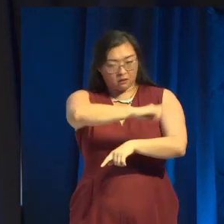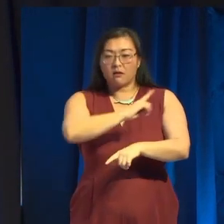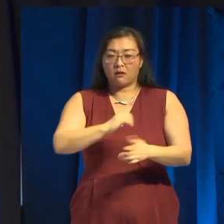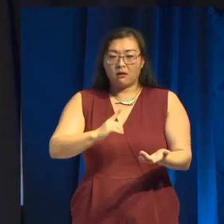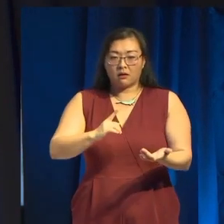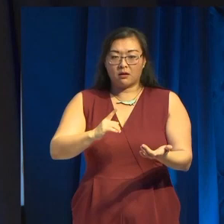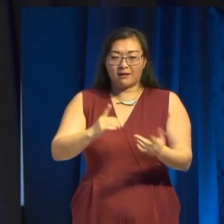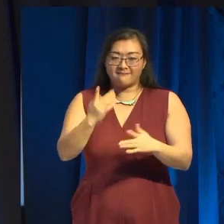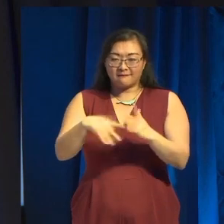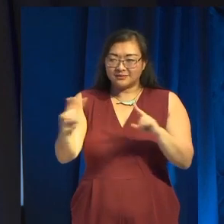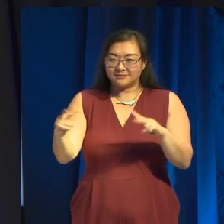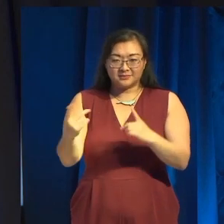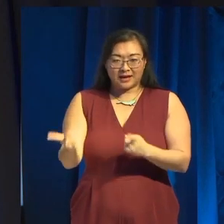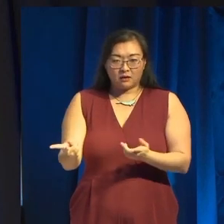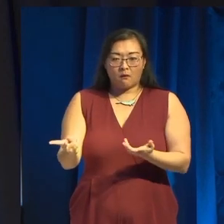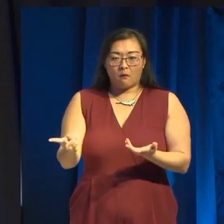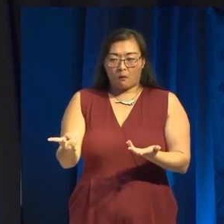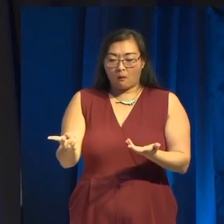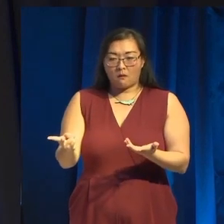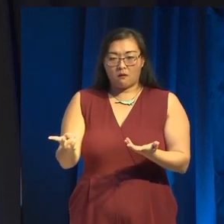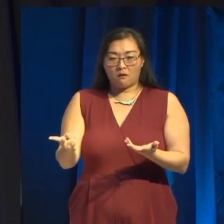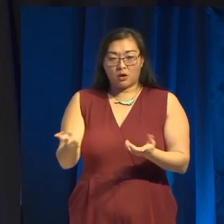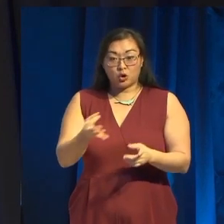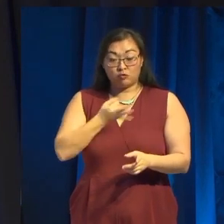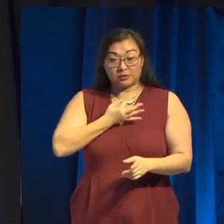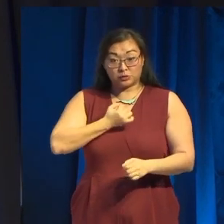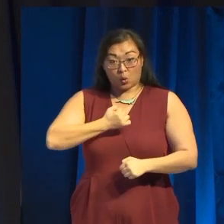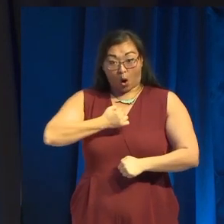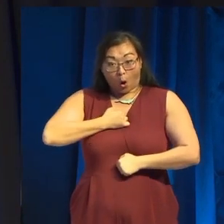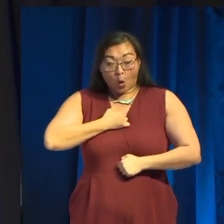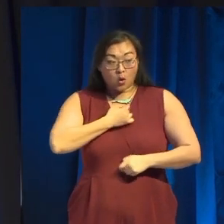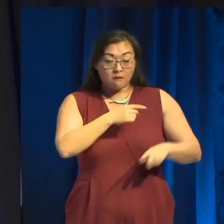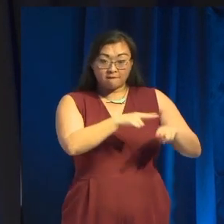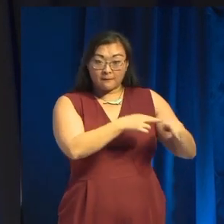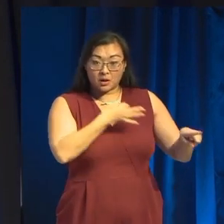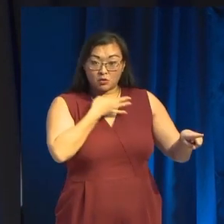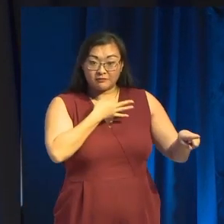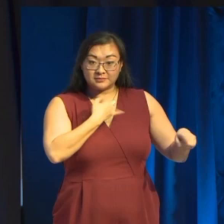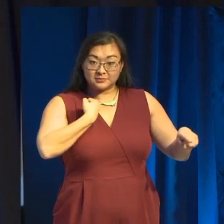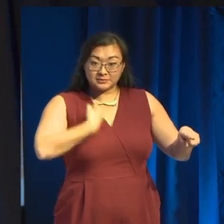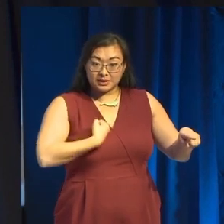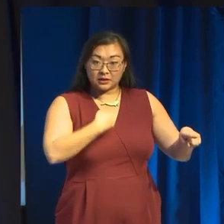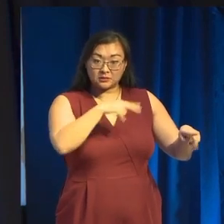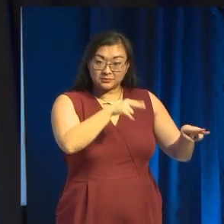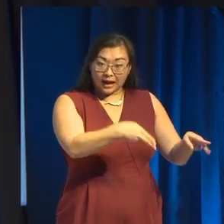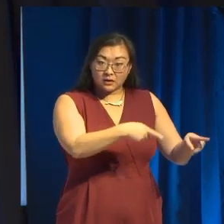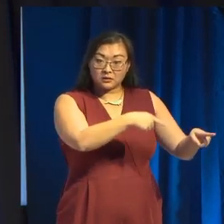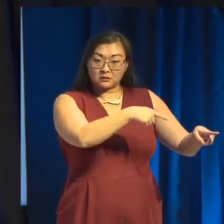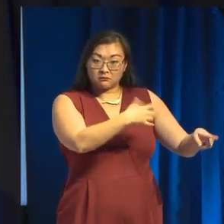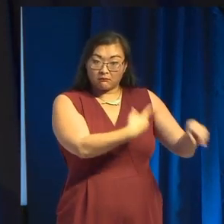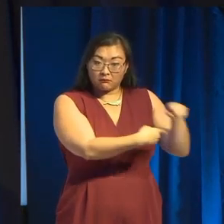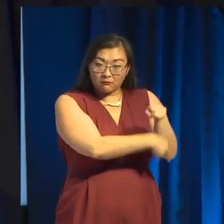again. Or you risk having your own family sick, dead, in terrible circumstances.